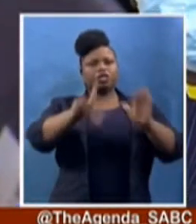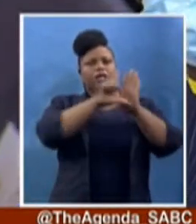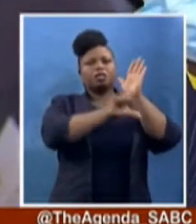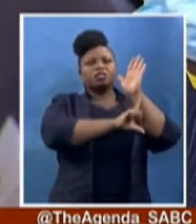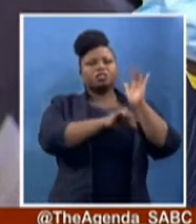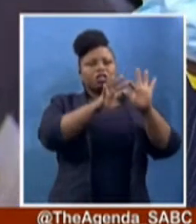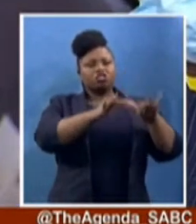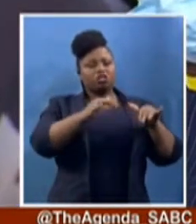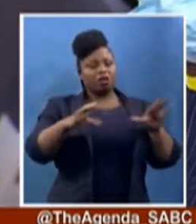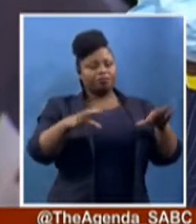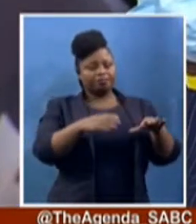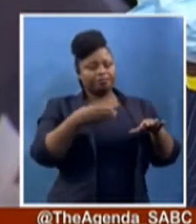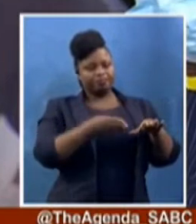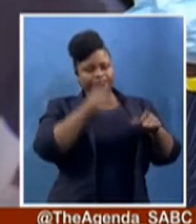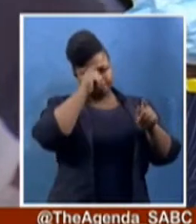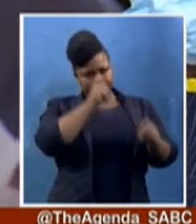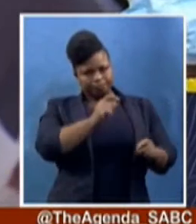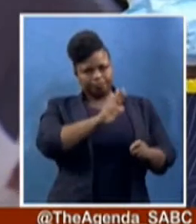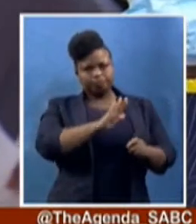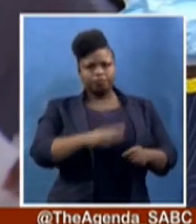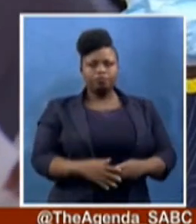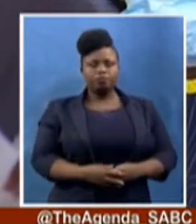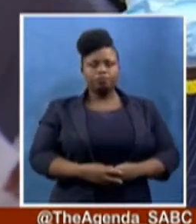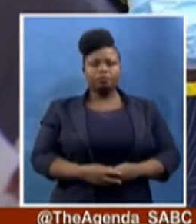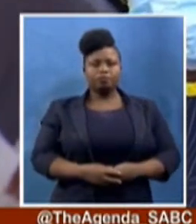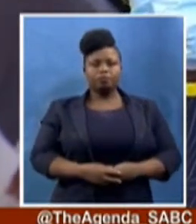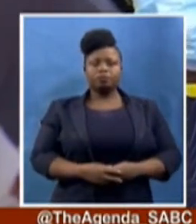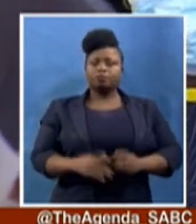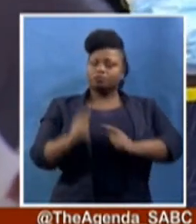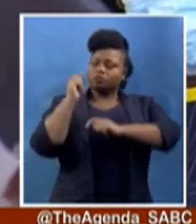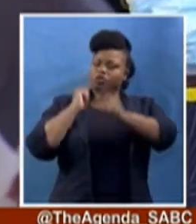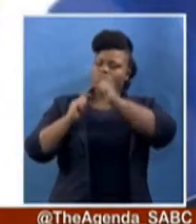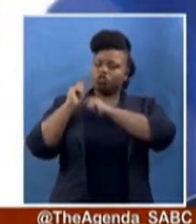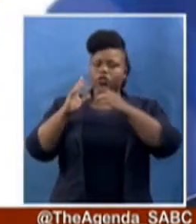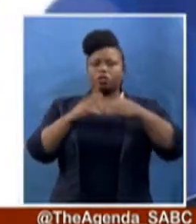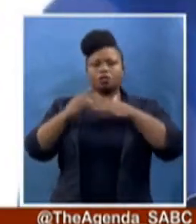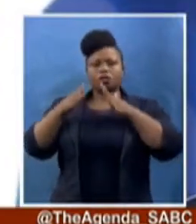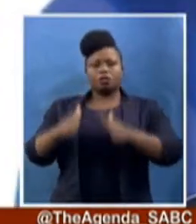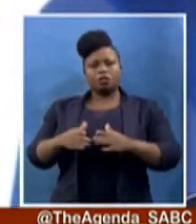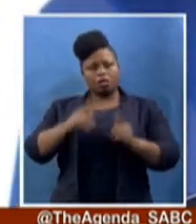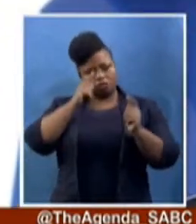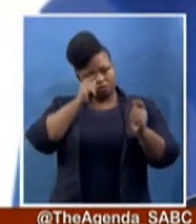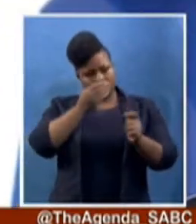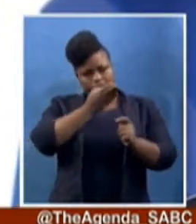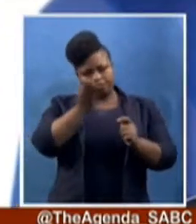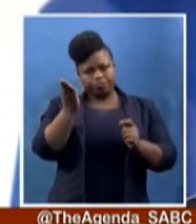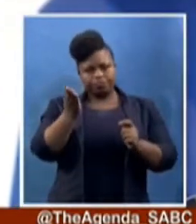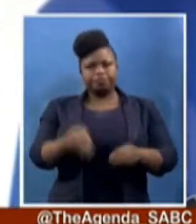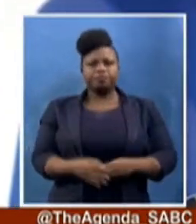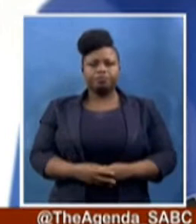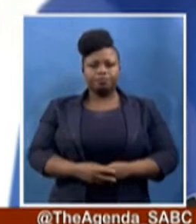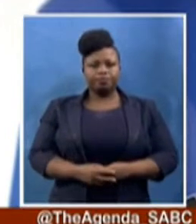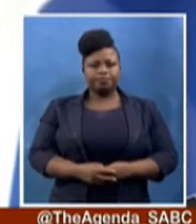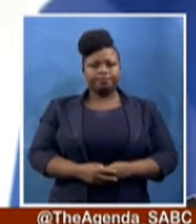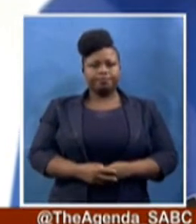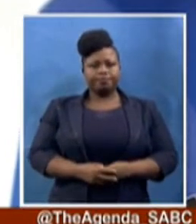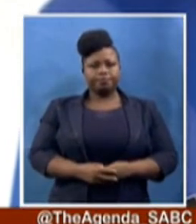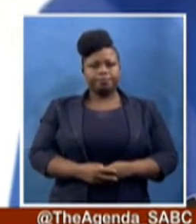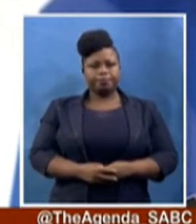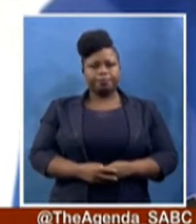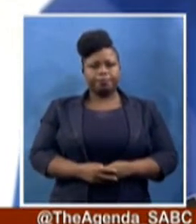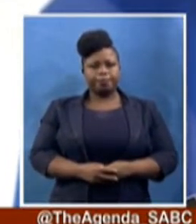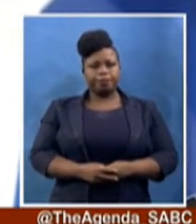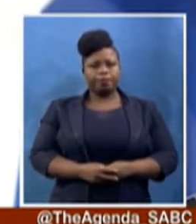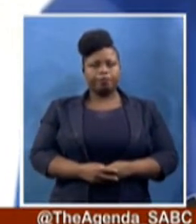the traditional leaders who are in our midst, and representatives of